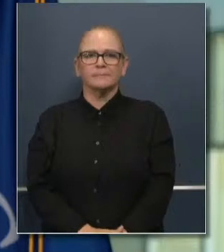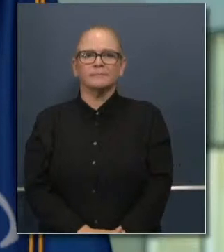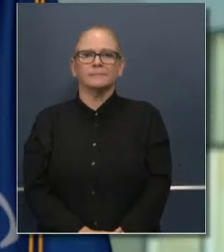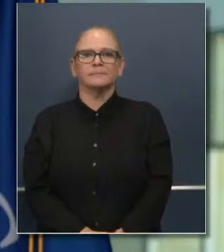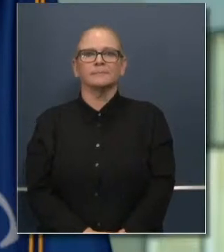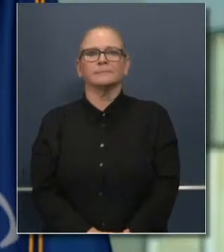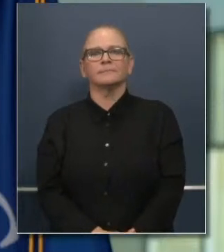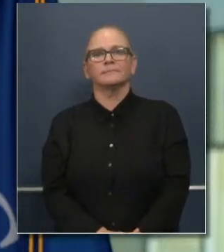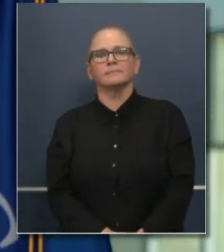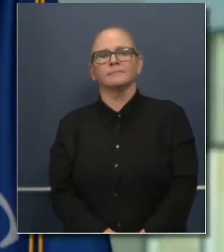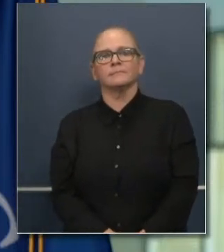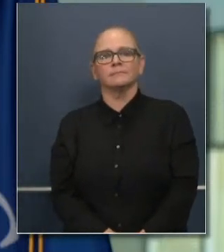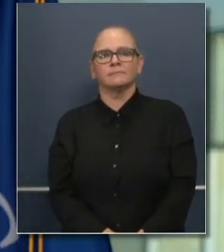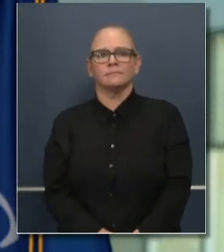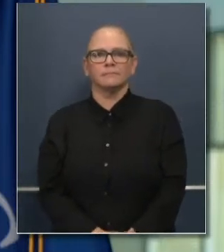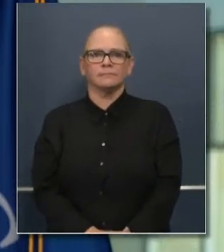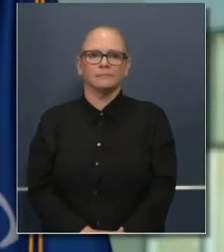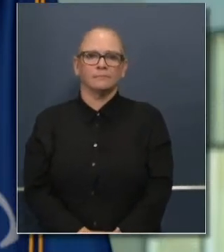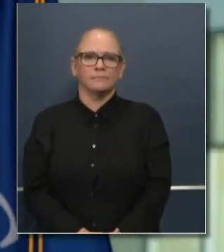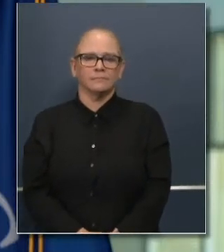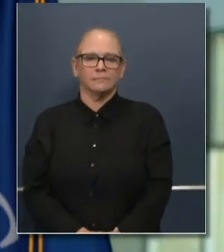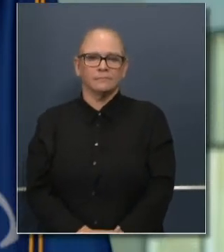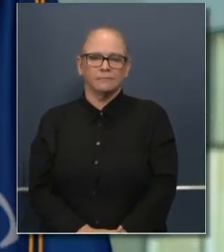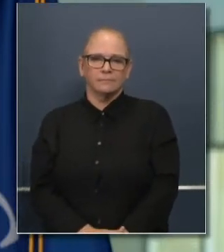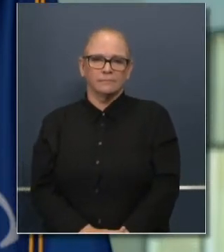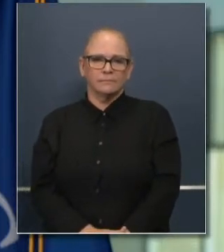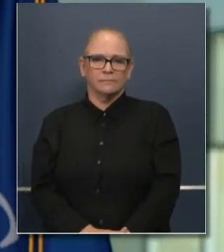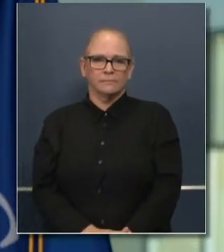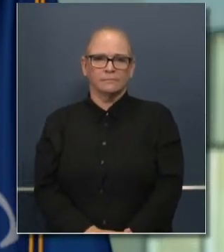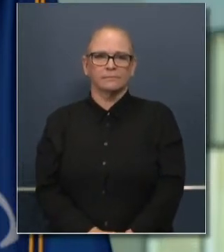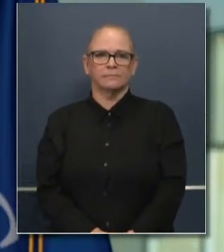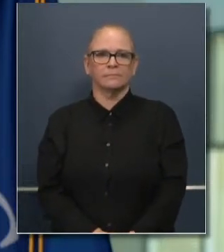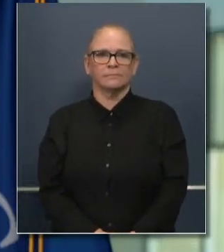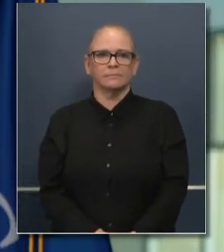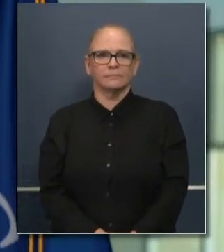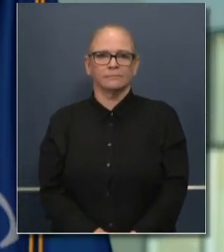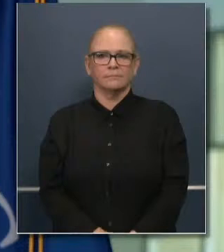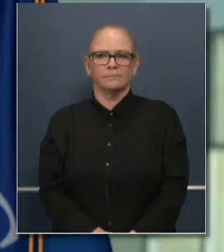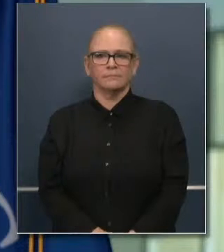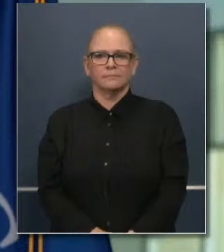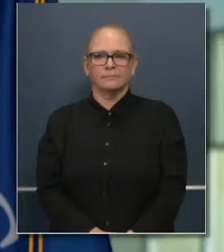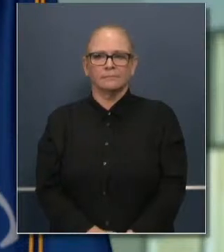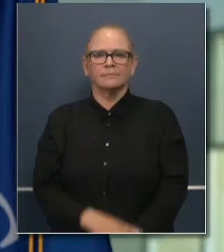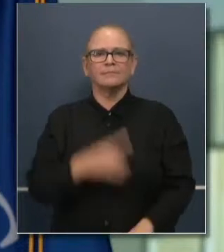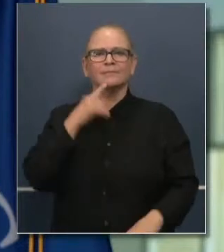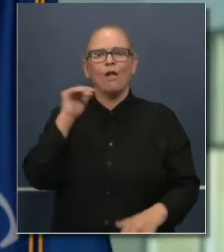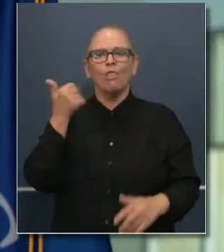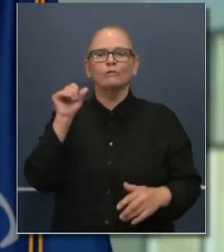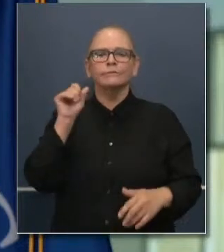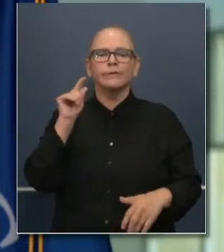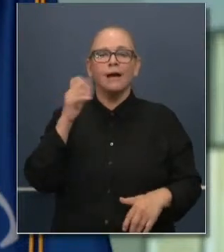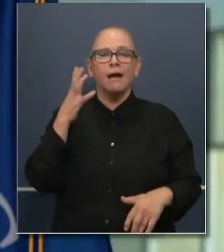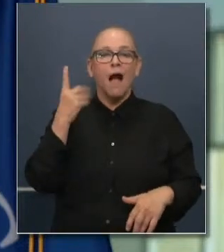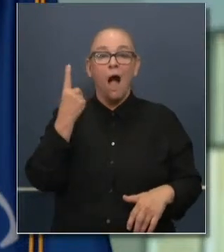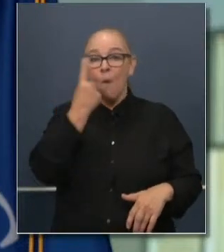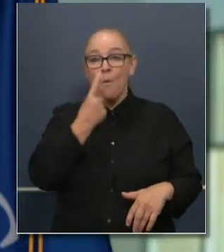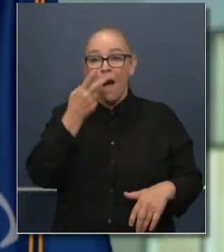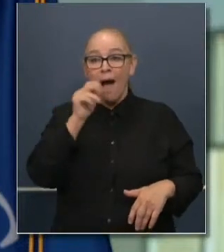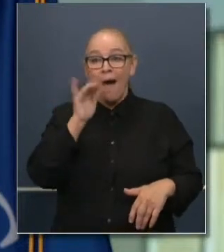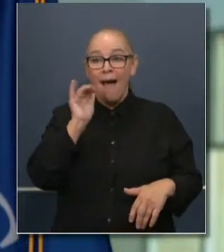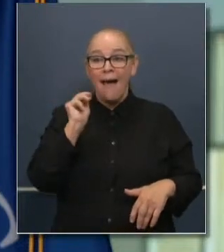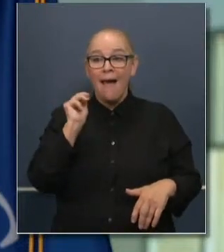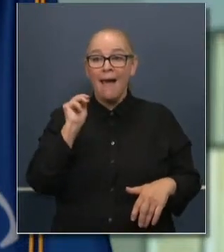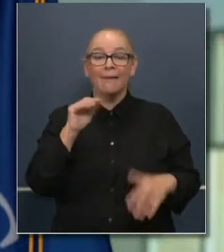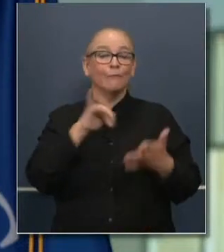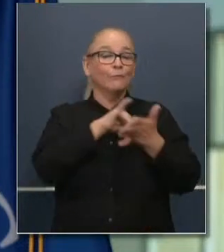Thank you, Governor. Several states from Hawaii to New York, states with lower case rates, have implemented orders to